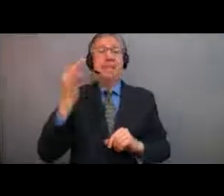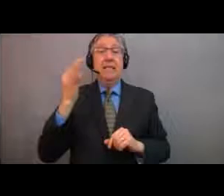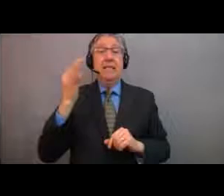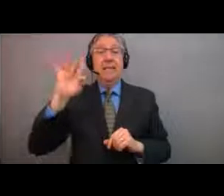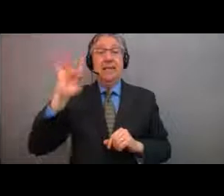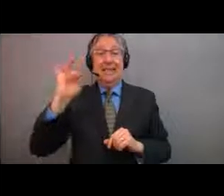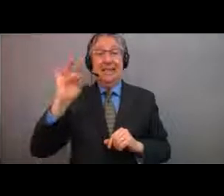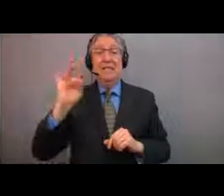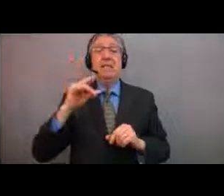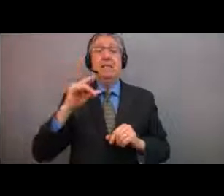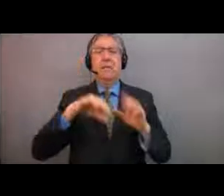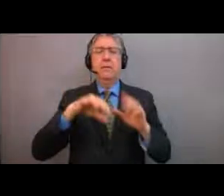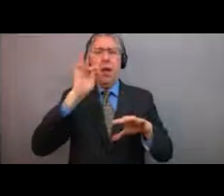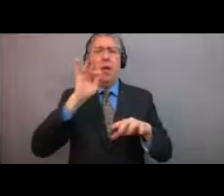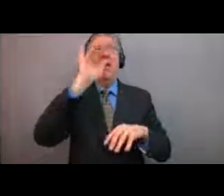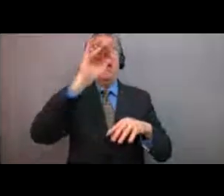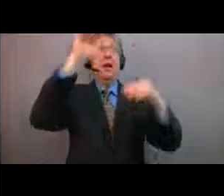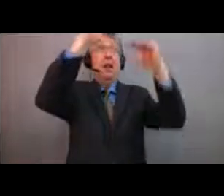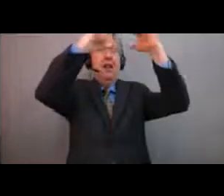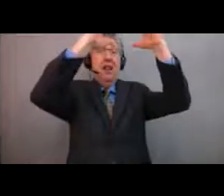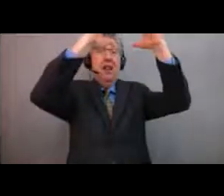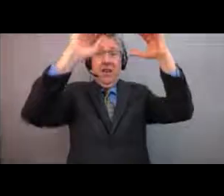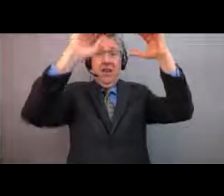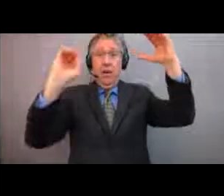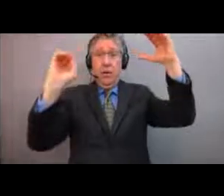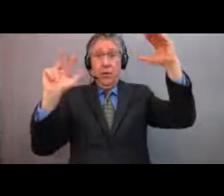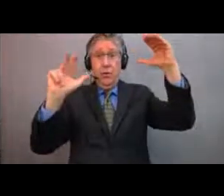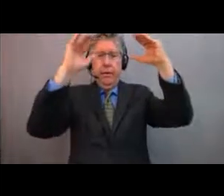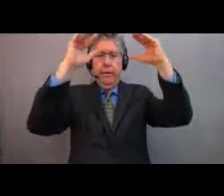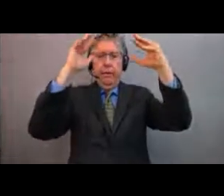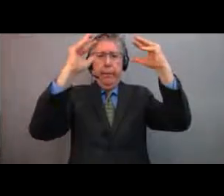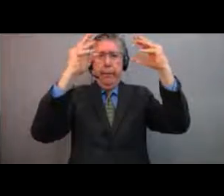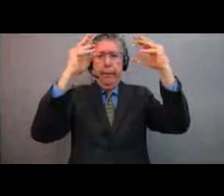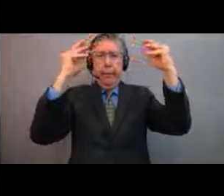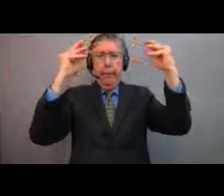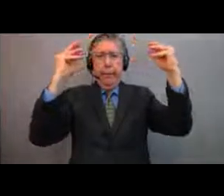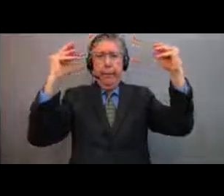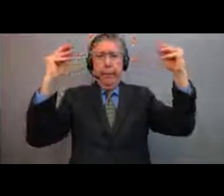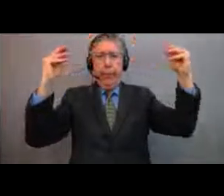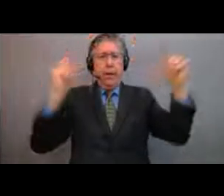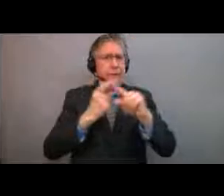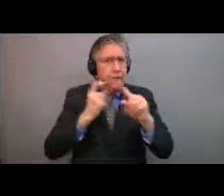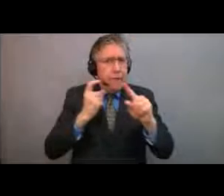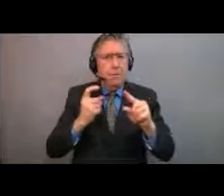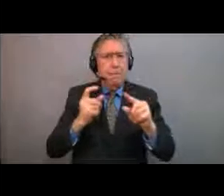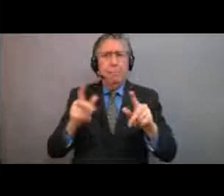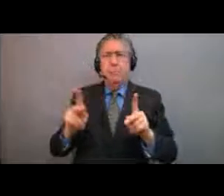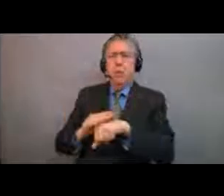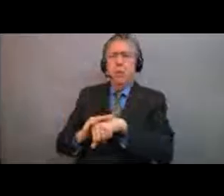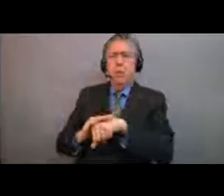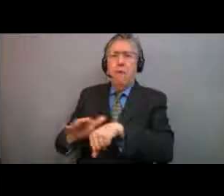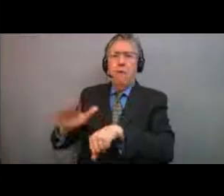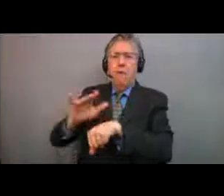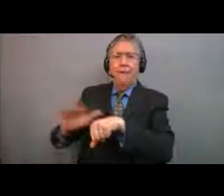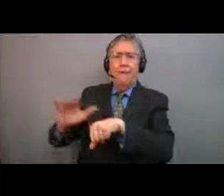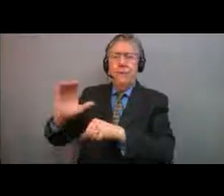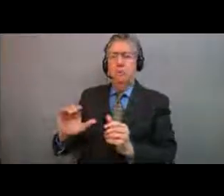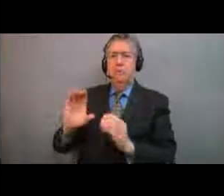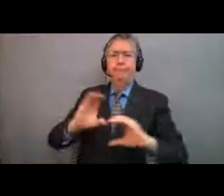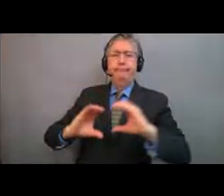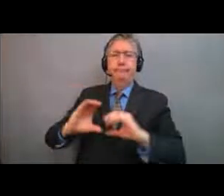was disappearing because of society's use of certain chemicals like CFCs that contain chlorine and bromine.